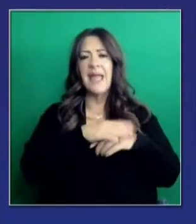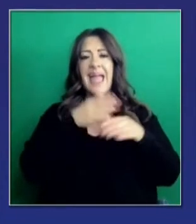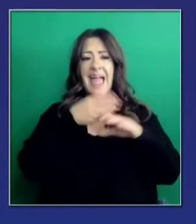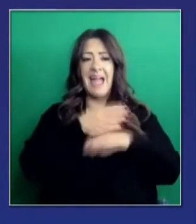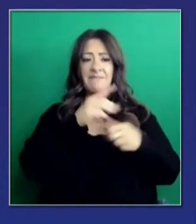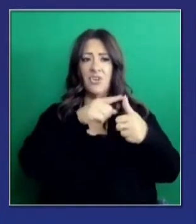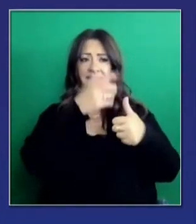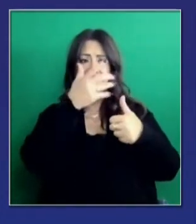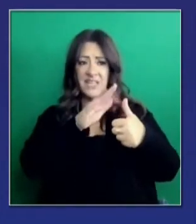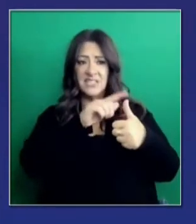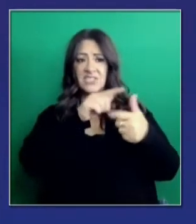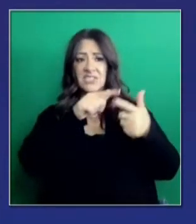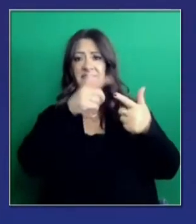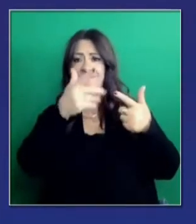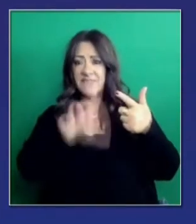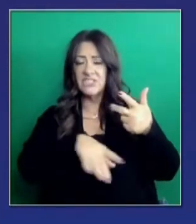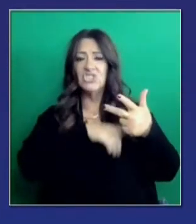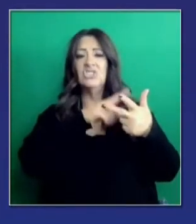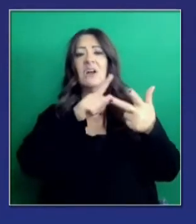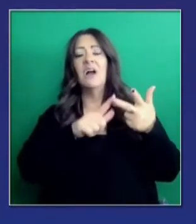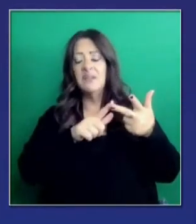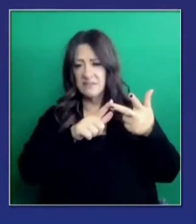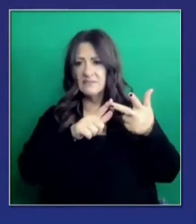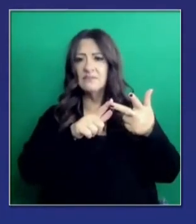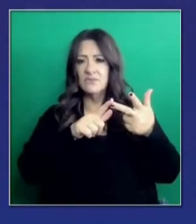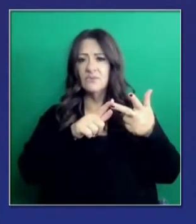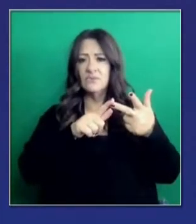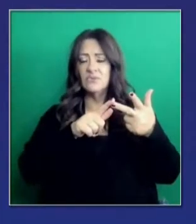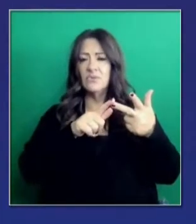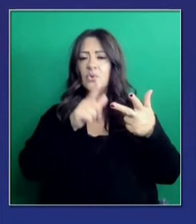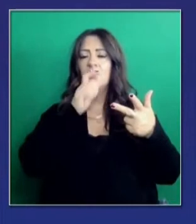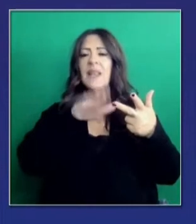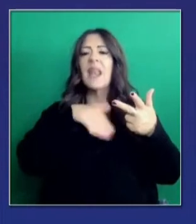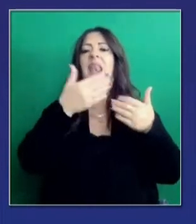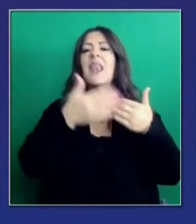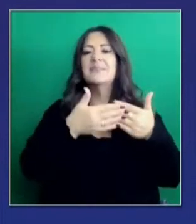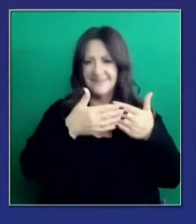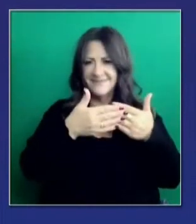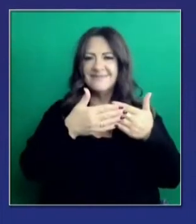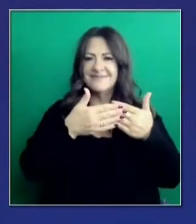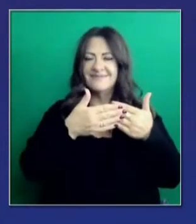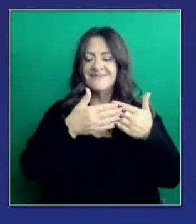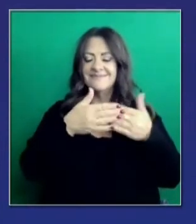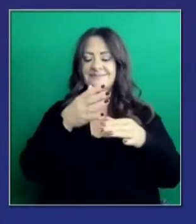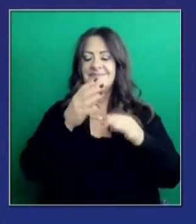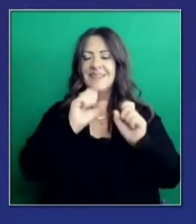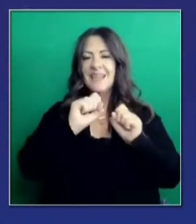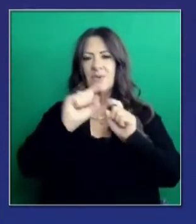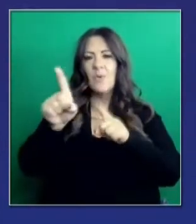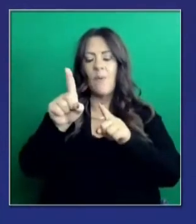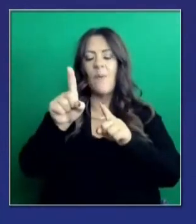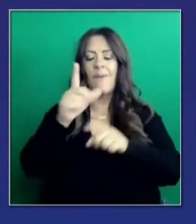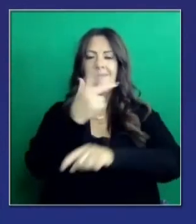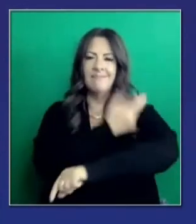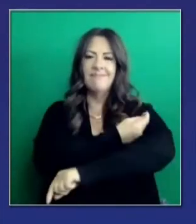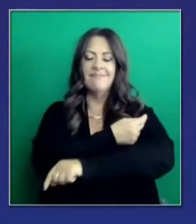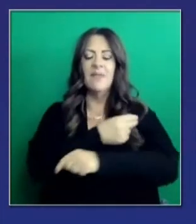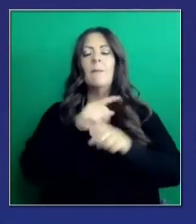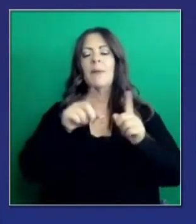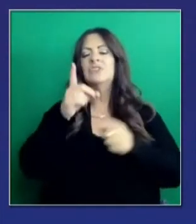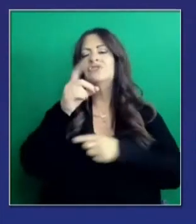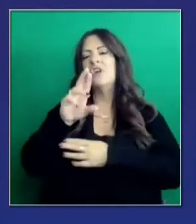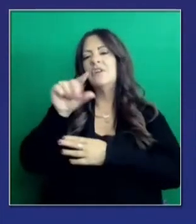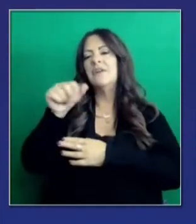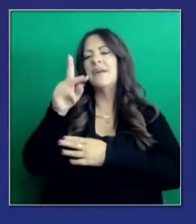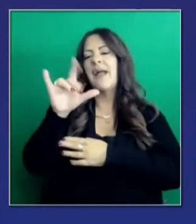transition. And you'll hear a lot more about this tomorrow in Dr. Galley's update. And so we'll happily take some questions today, but tomorrow you'll